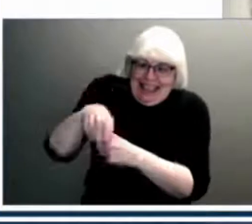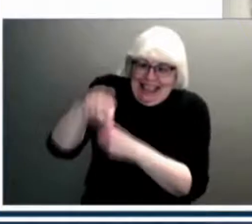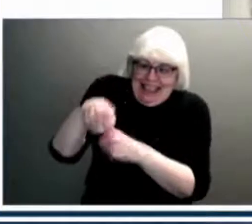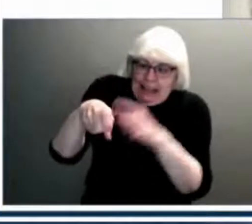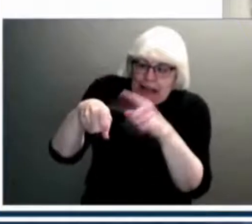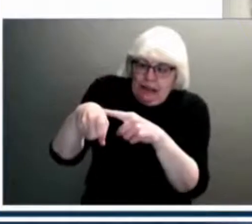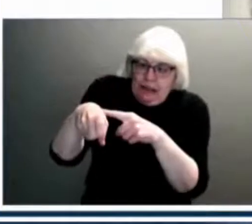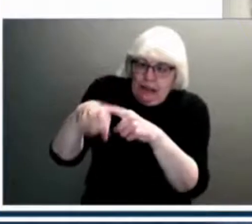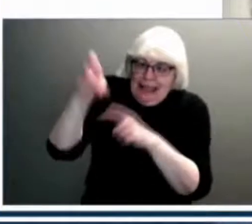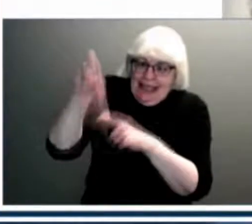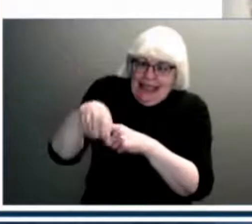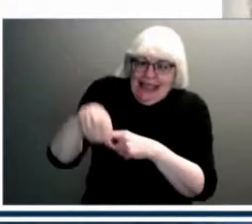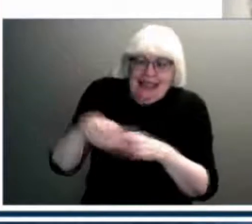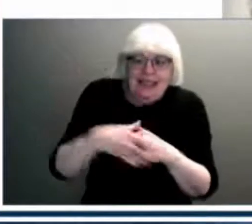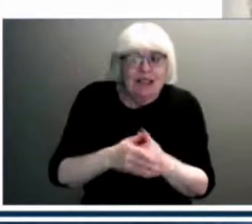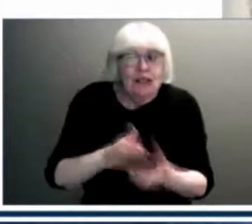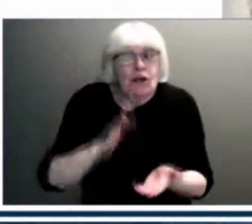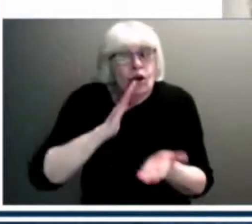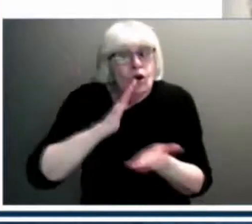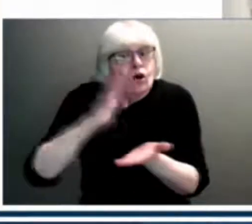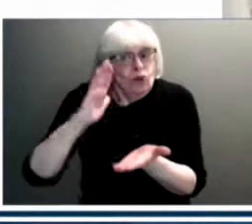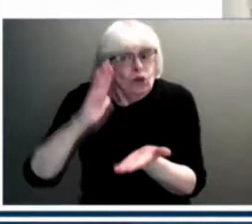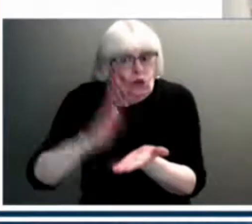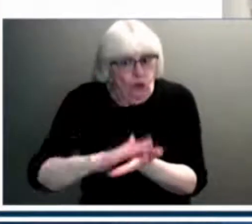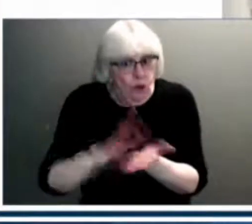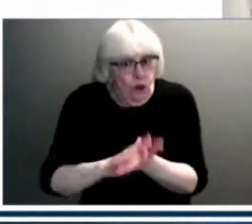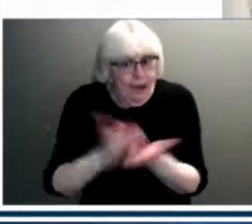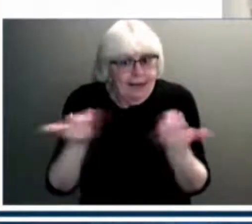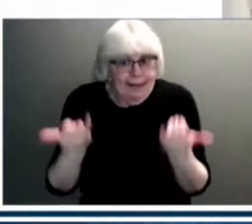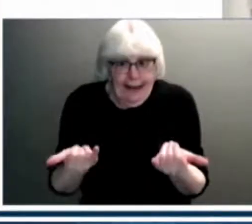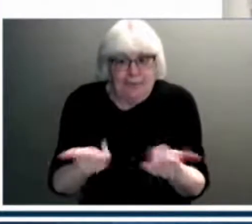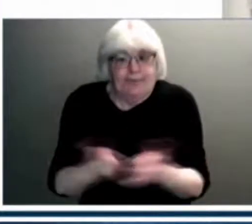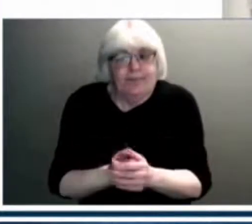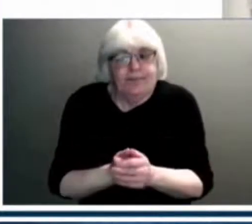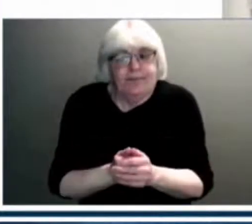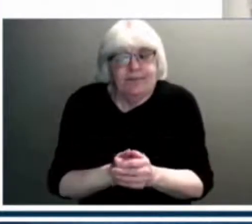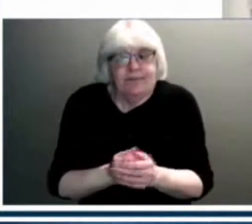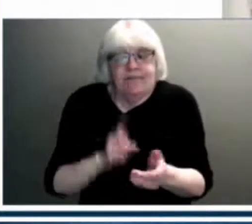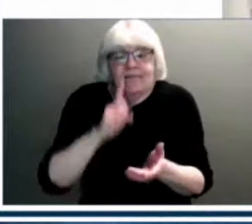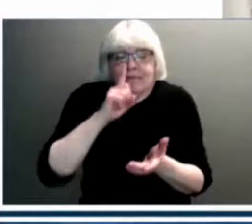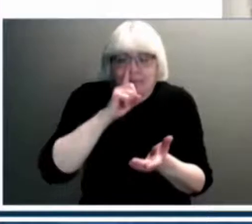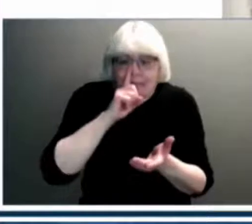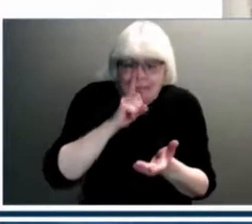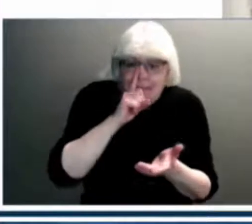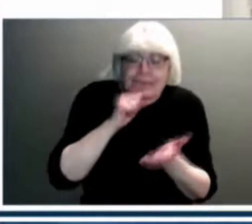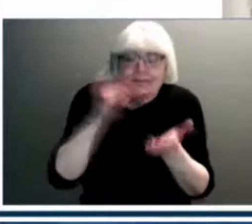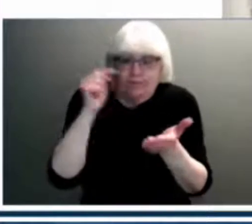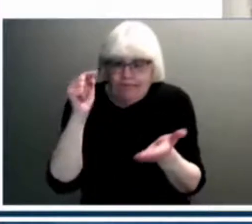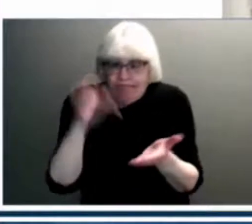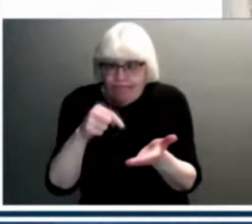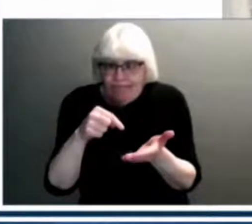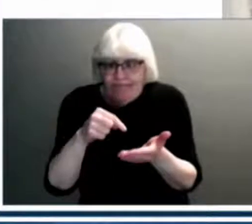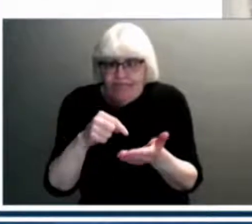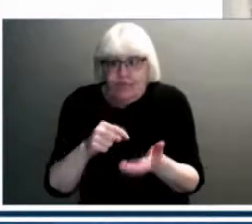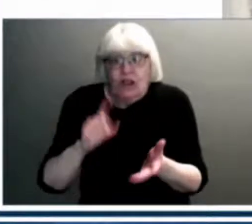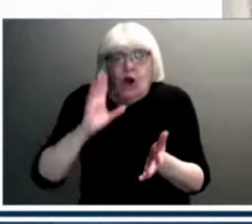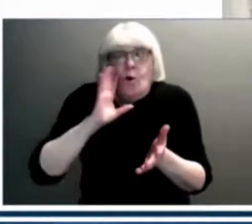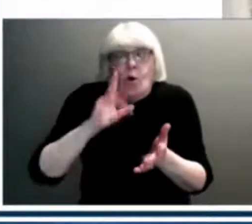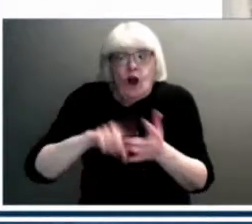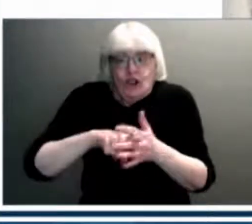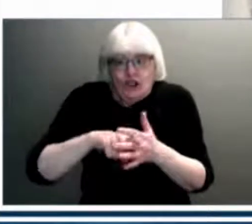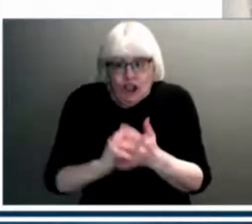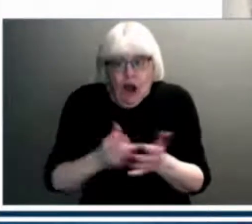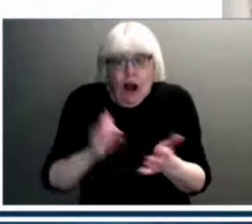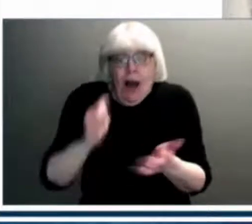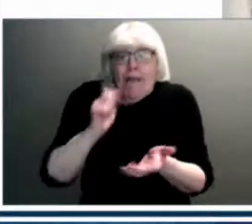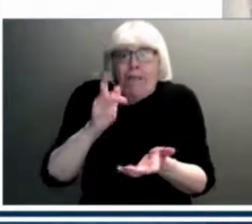I want to discuss, we've talked about testing in the schools. School goes back on Monday. and I made some